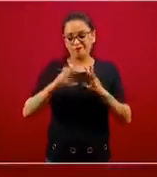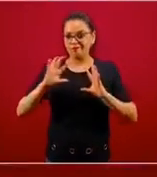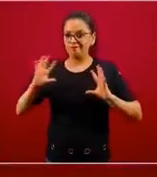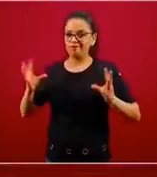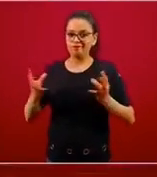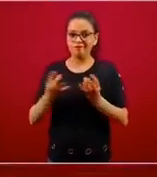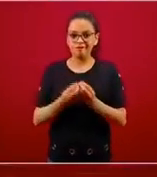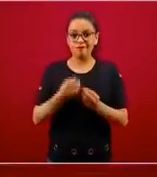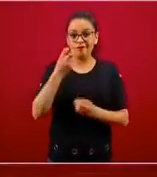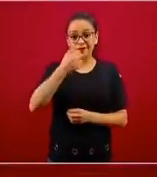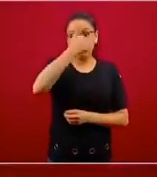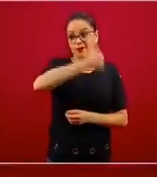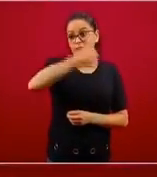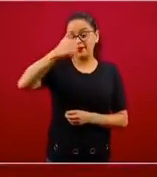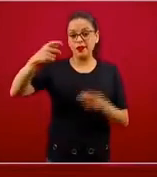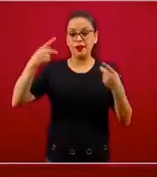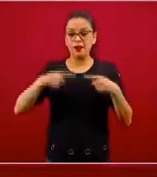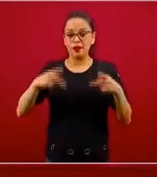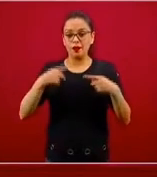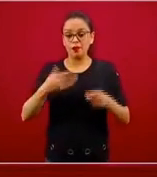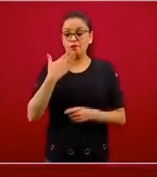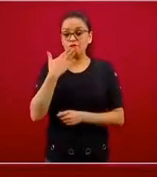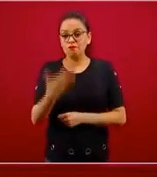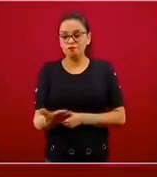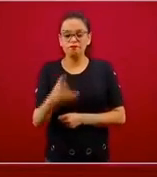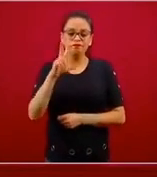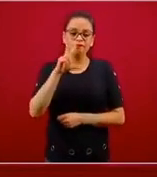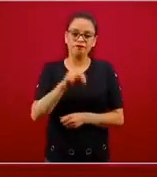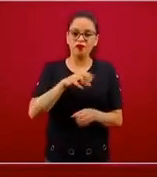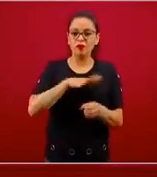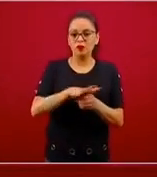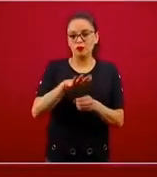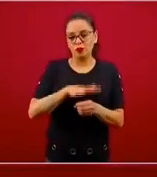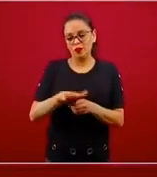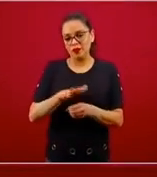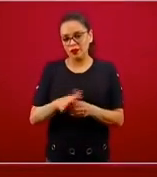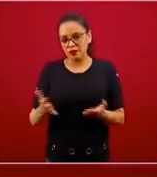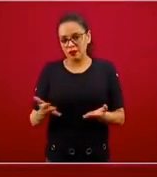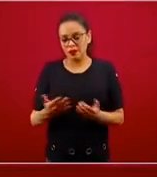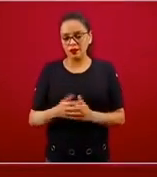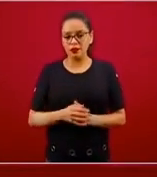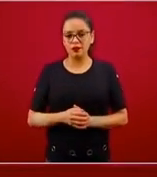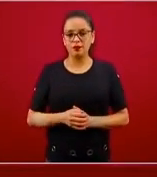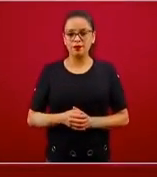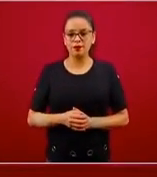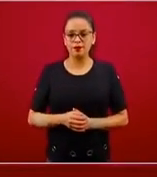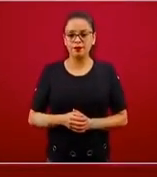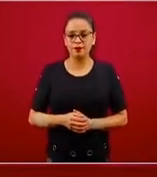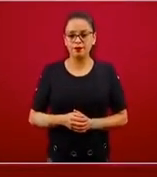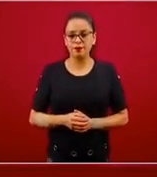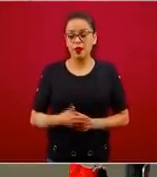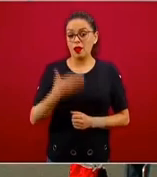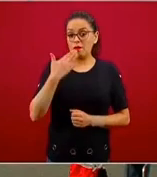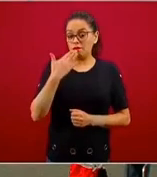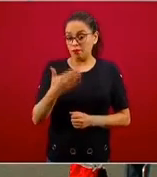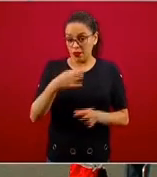on other matters as well. In some areas, the answer has not been